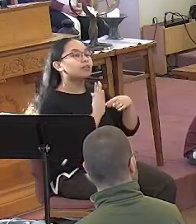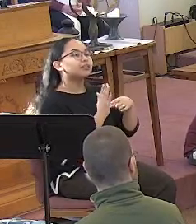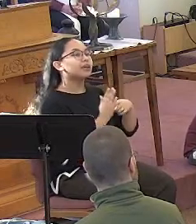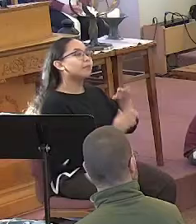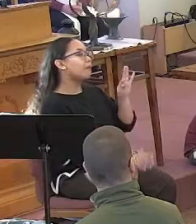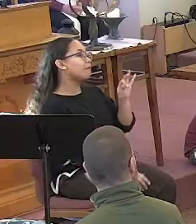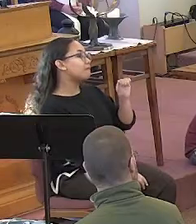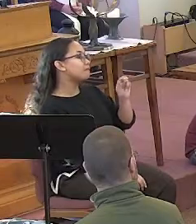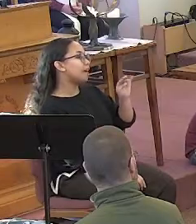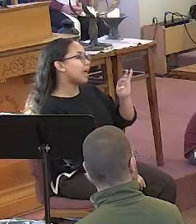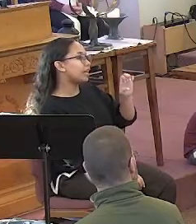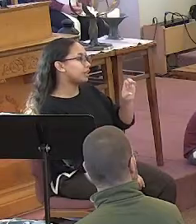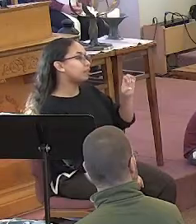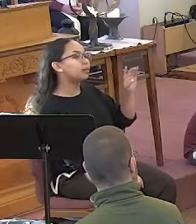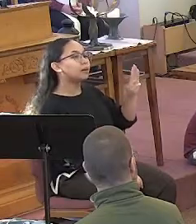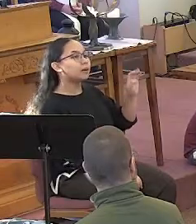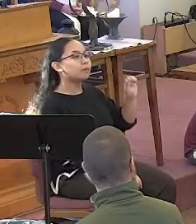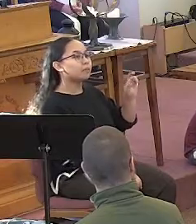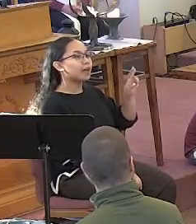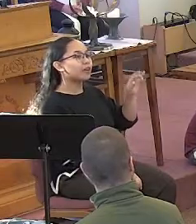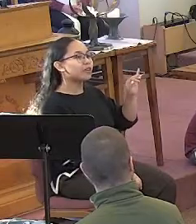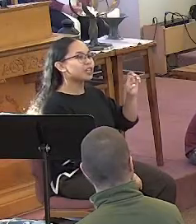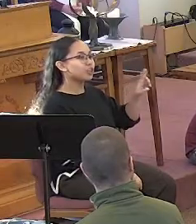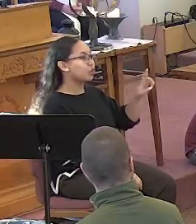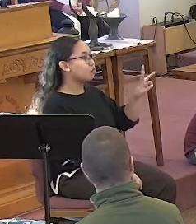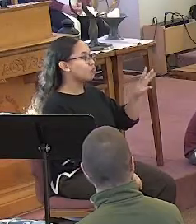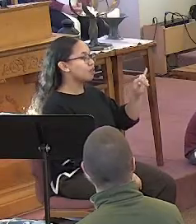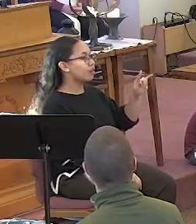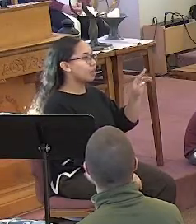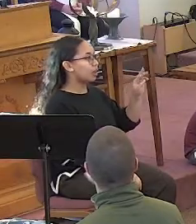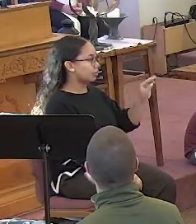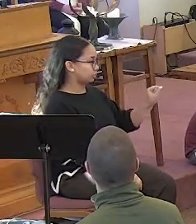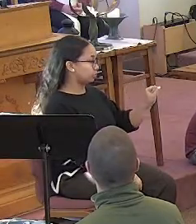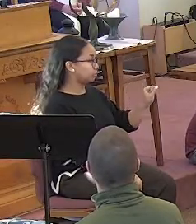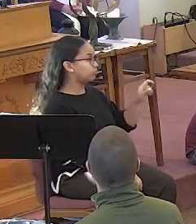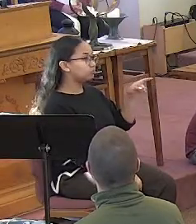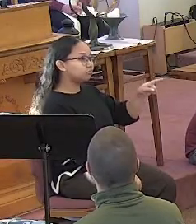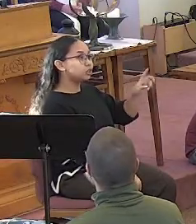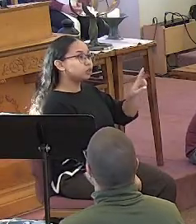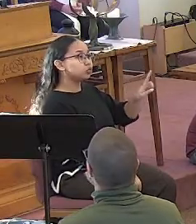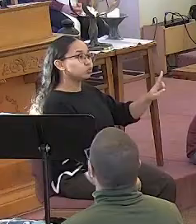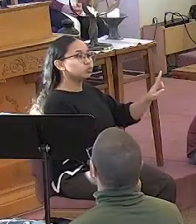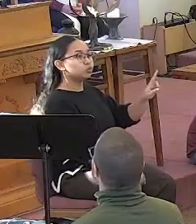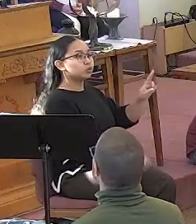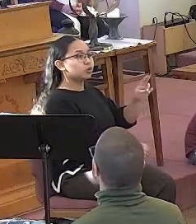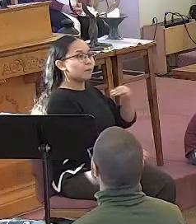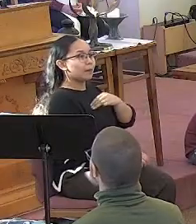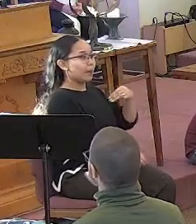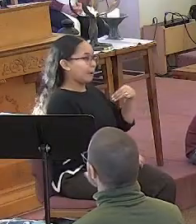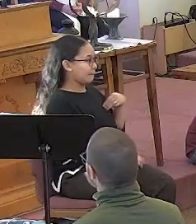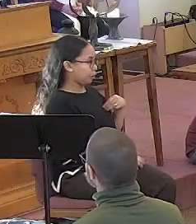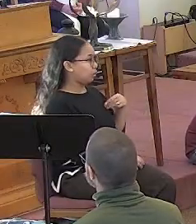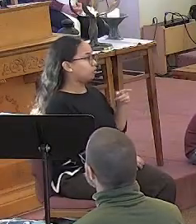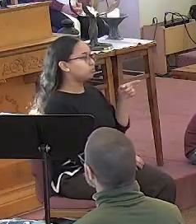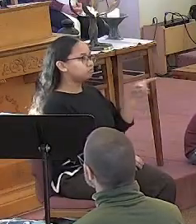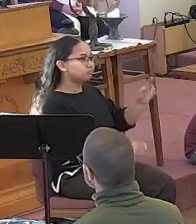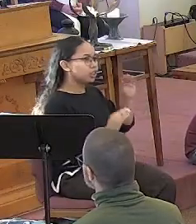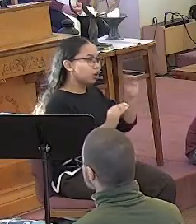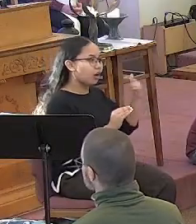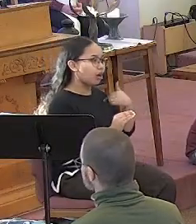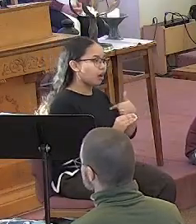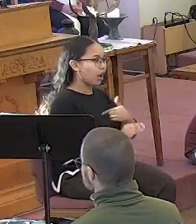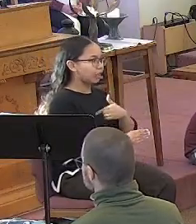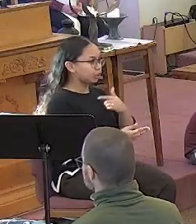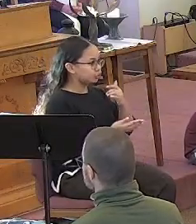Barrier Williams, a Unitarian Universalist whose life reminds us what it means to live our UU value of